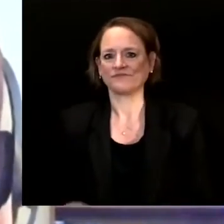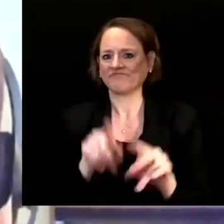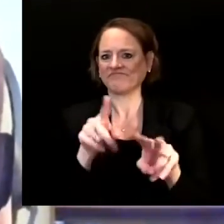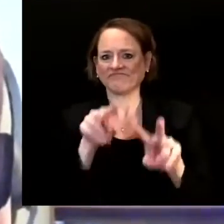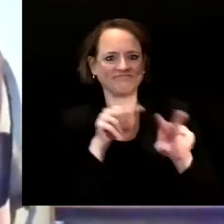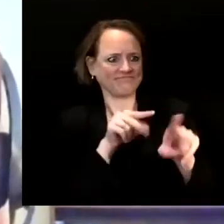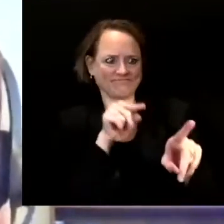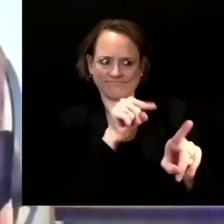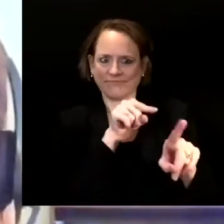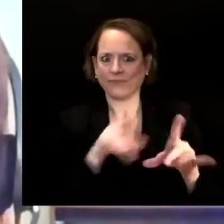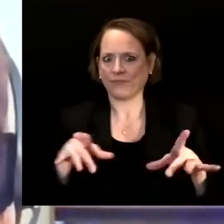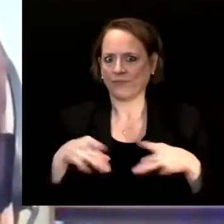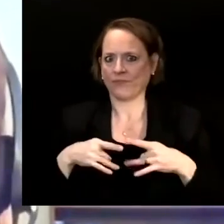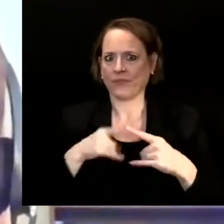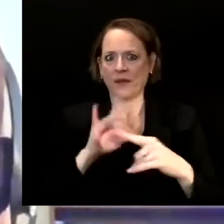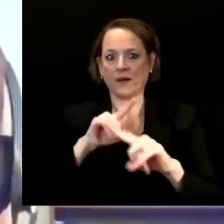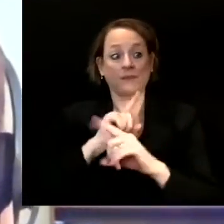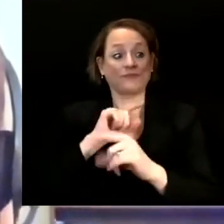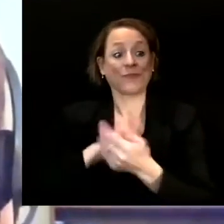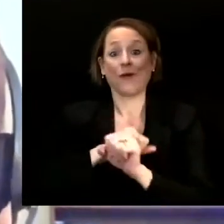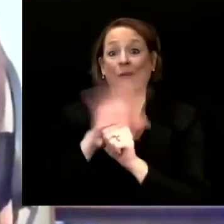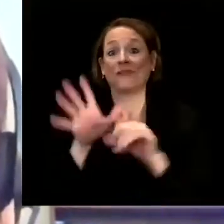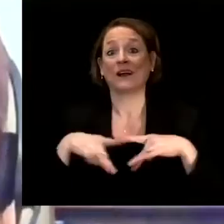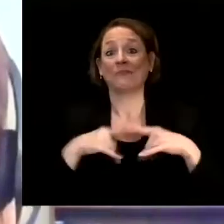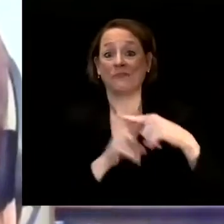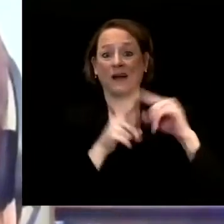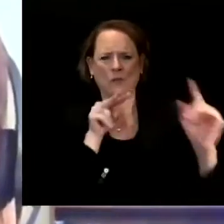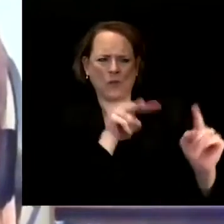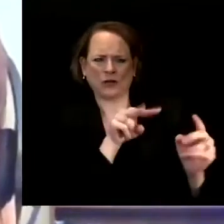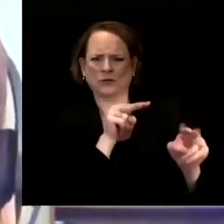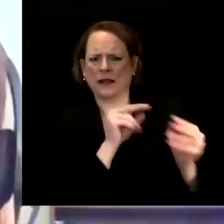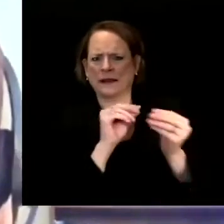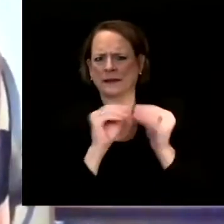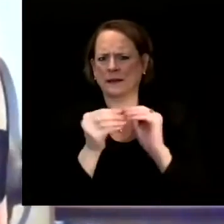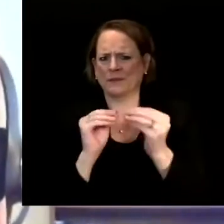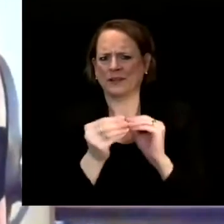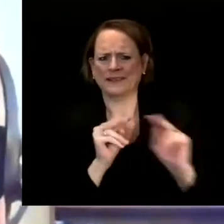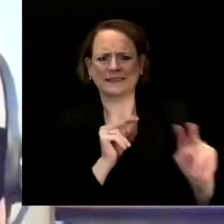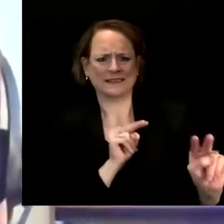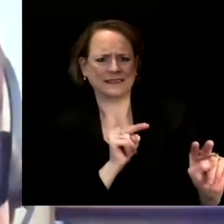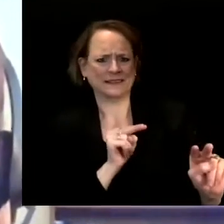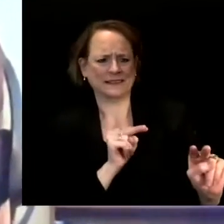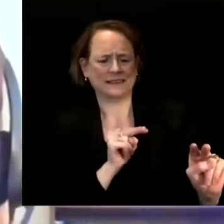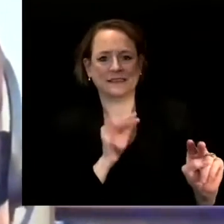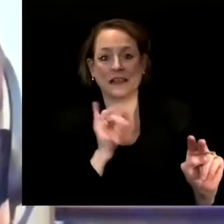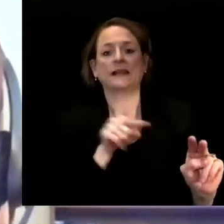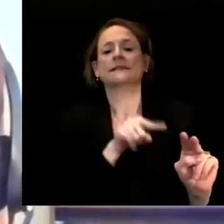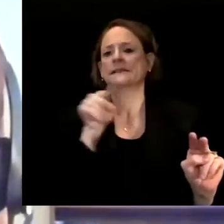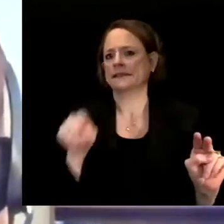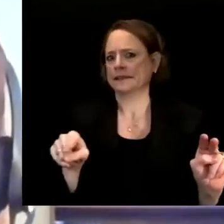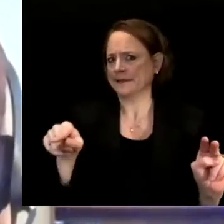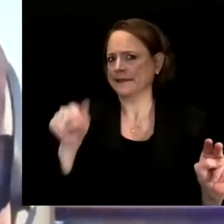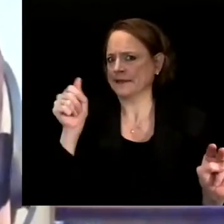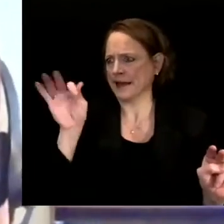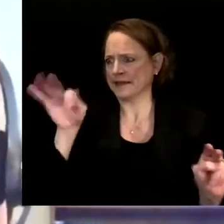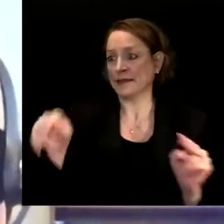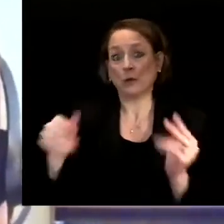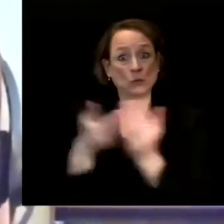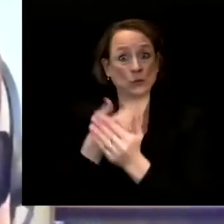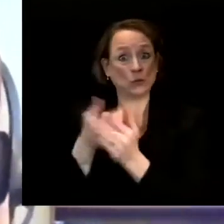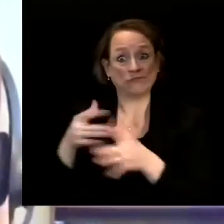19 variants or 19 cases of the B.1.1.7 variant. Again, I want to remind